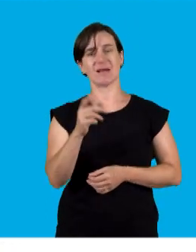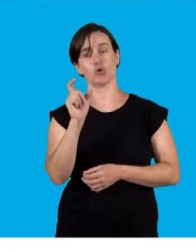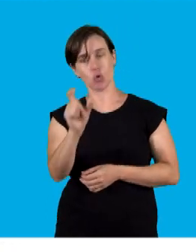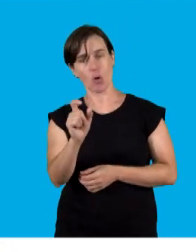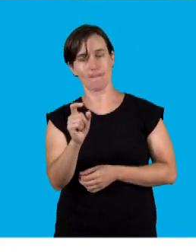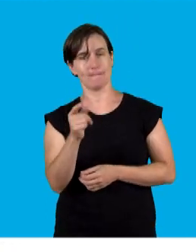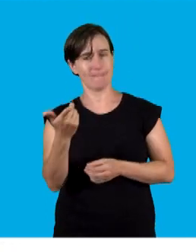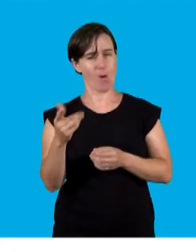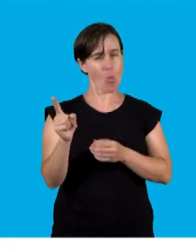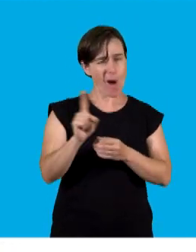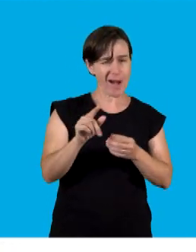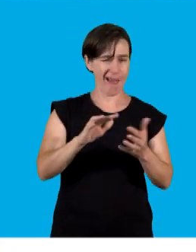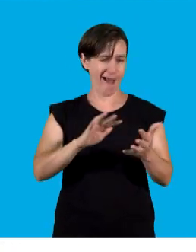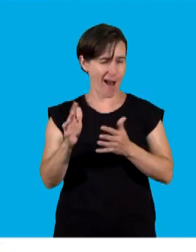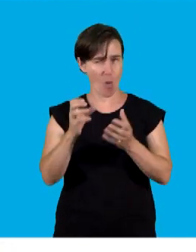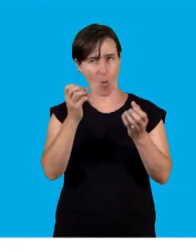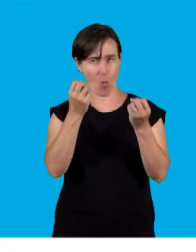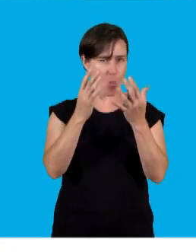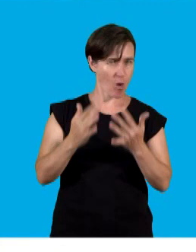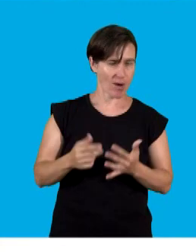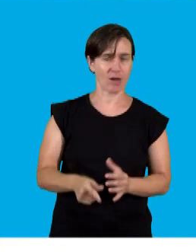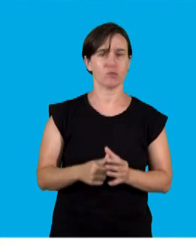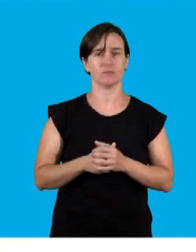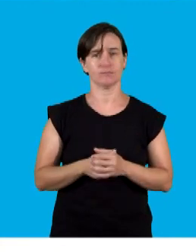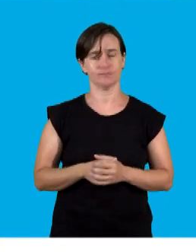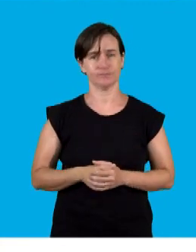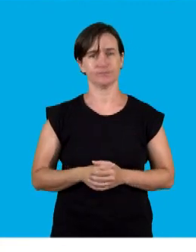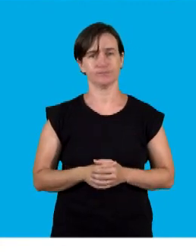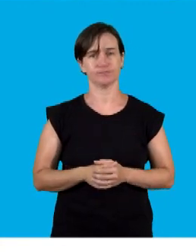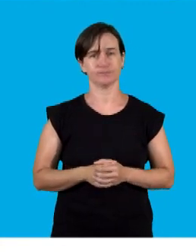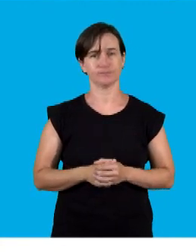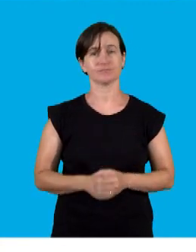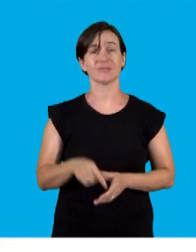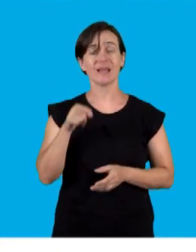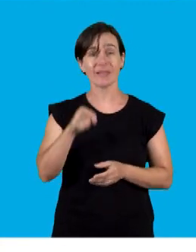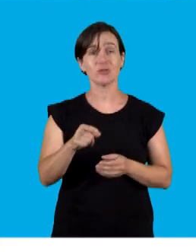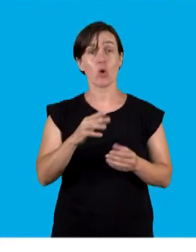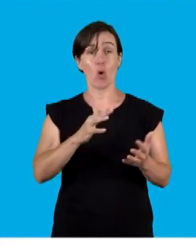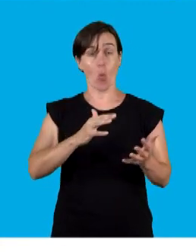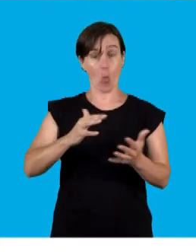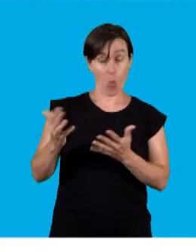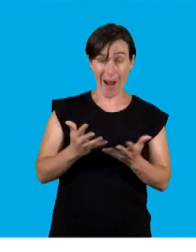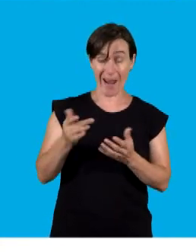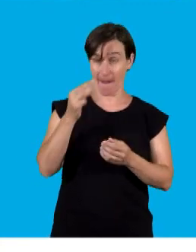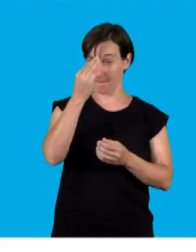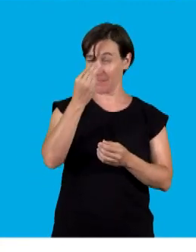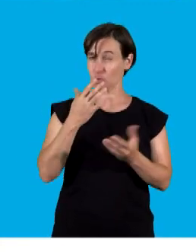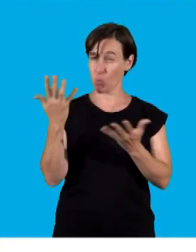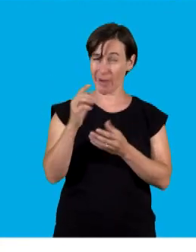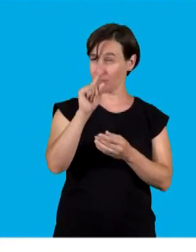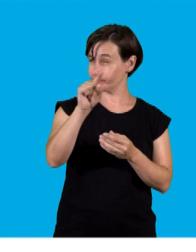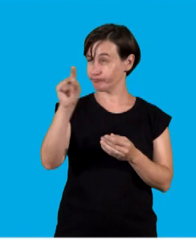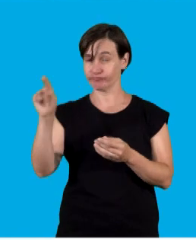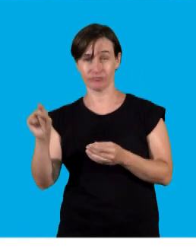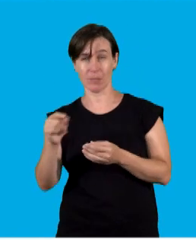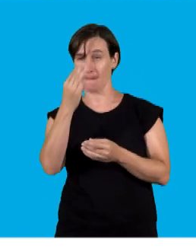and the term itself, or because we are dealing with figures, that would be the relationship between the position of the figure